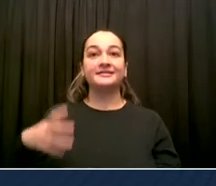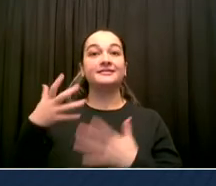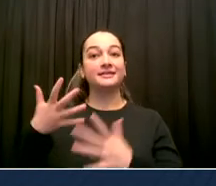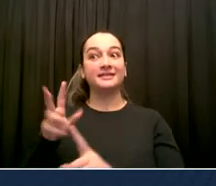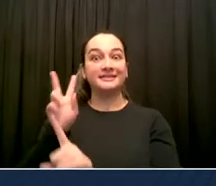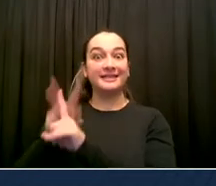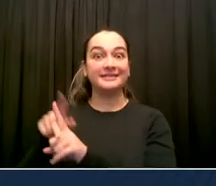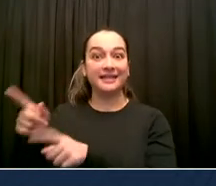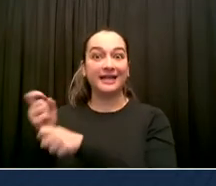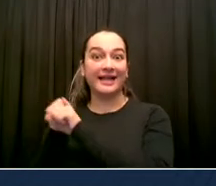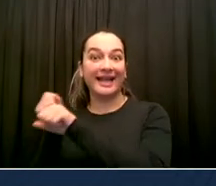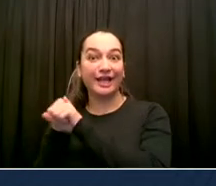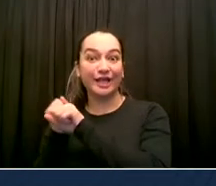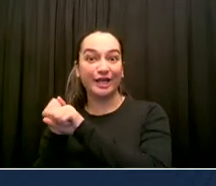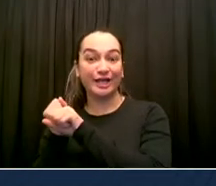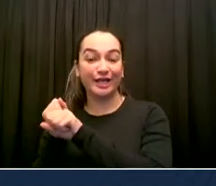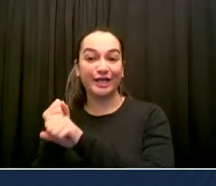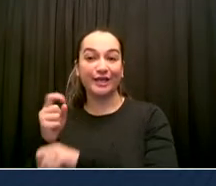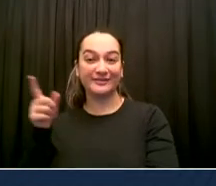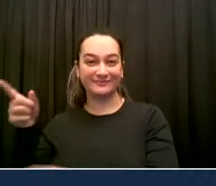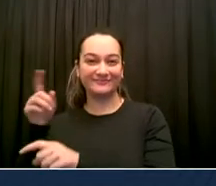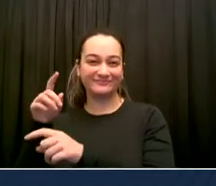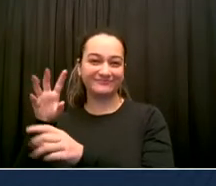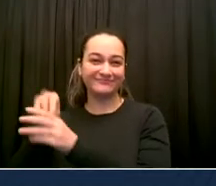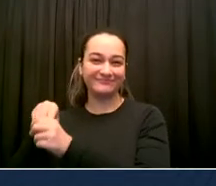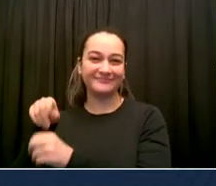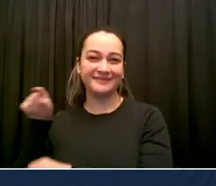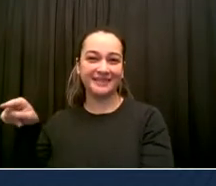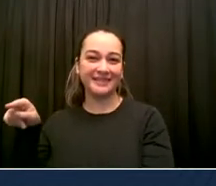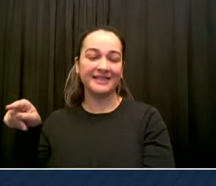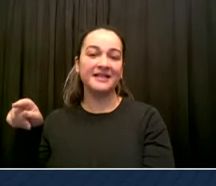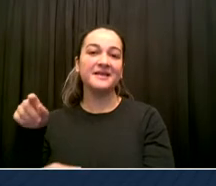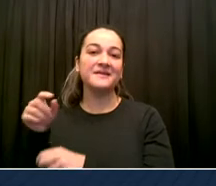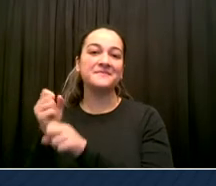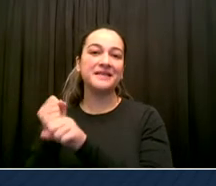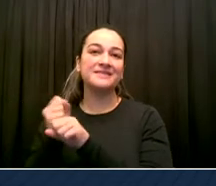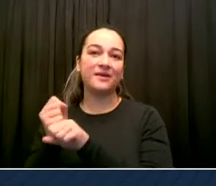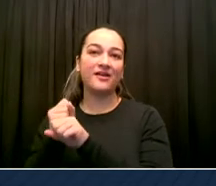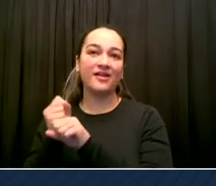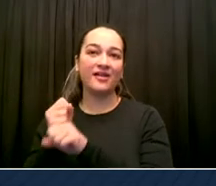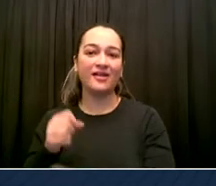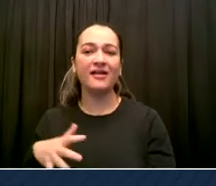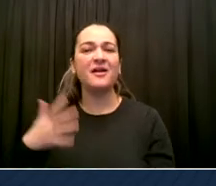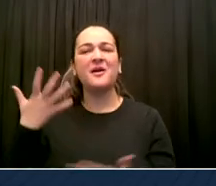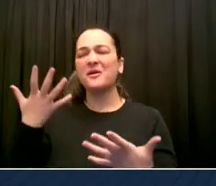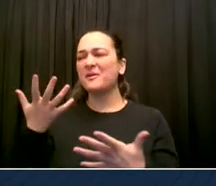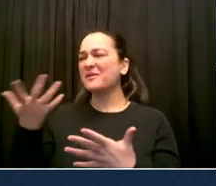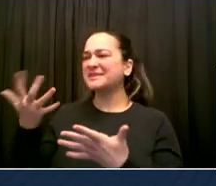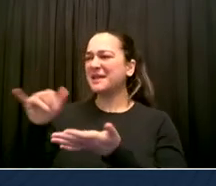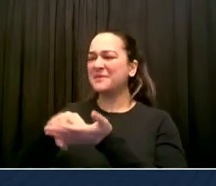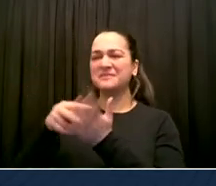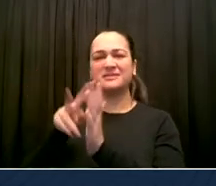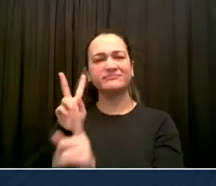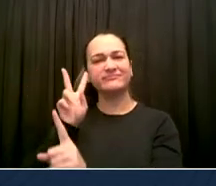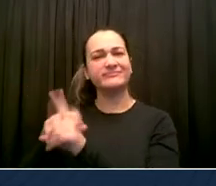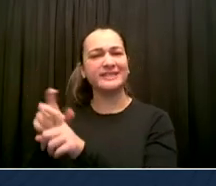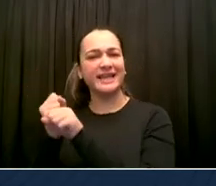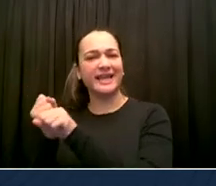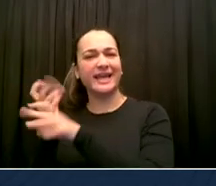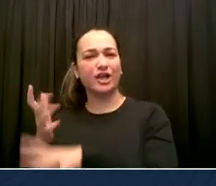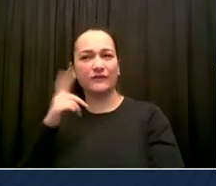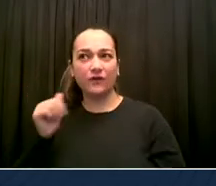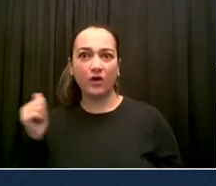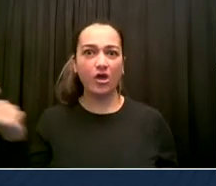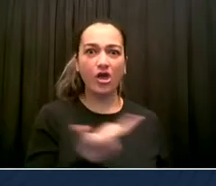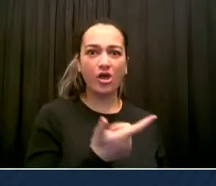equality, something that's been long overdue. The era of the automatic out every